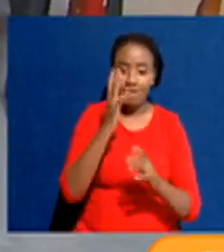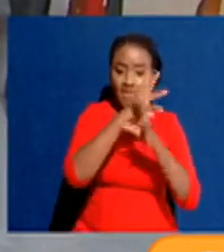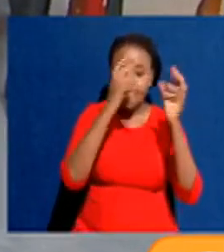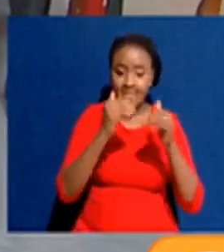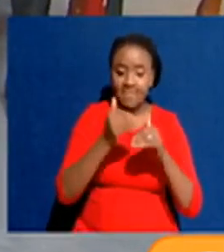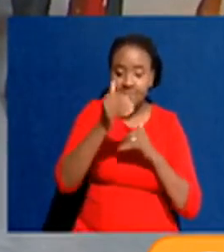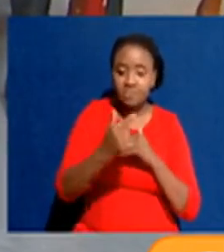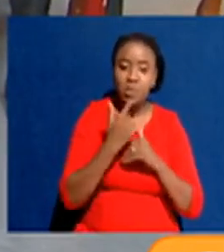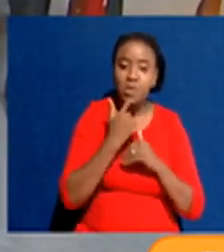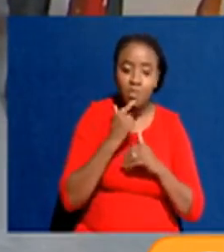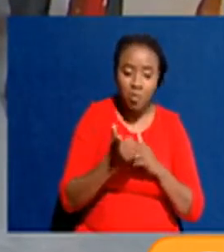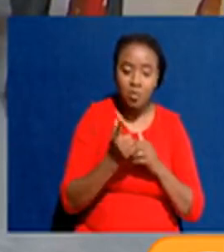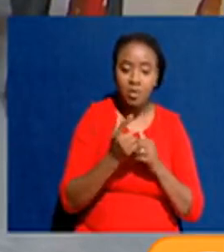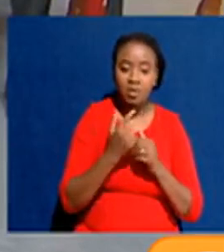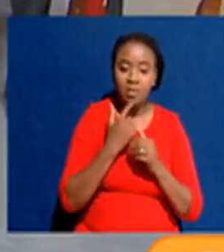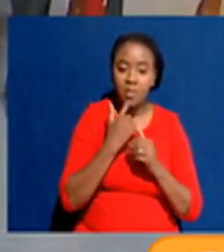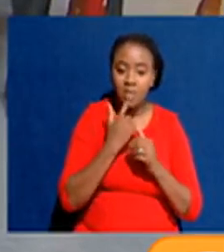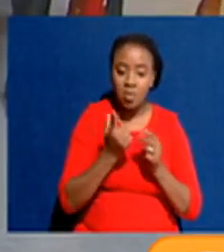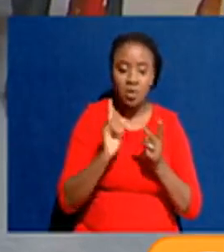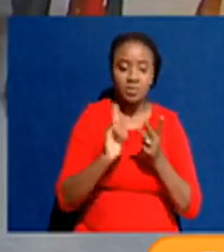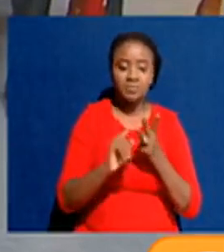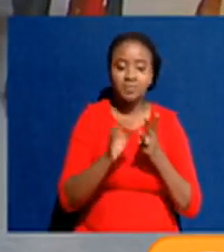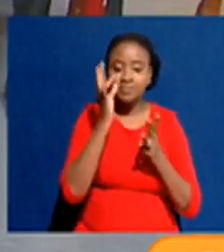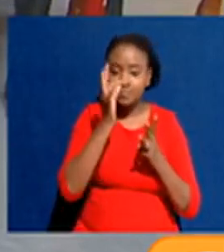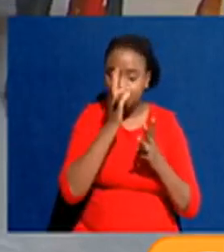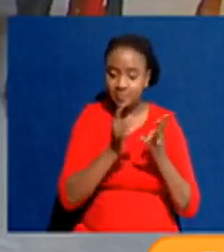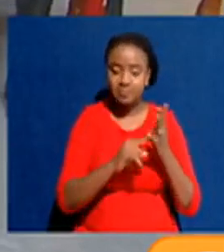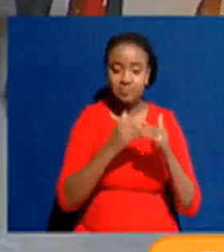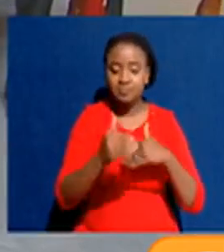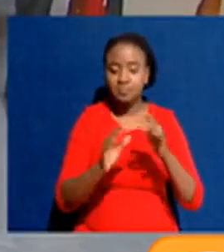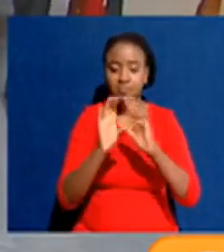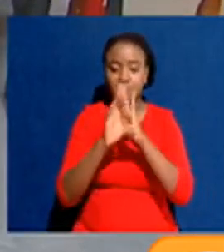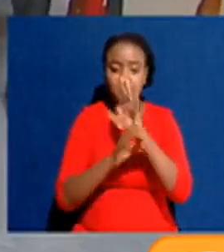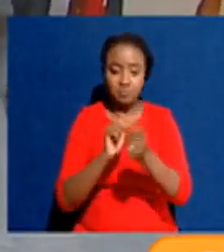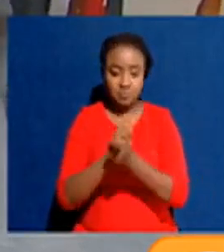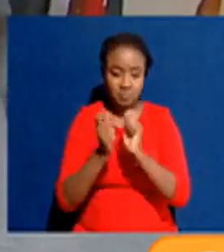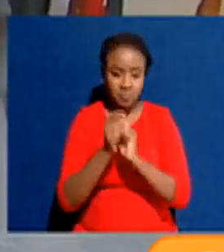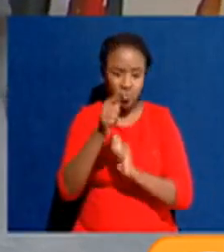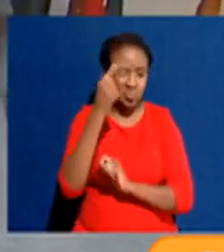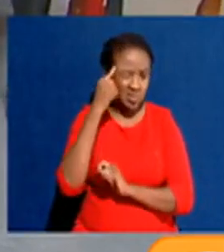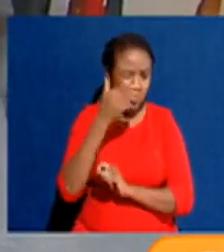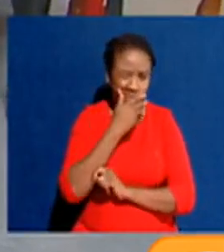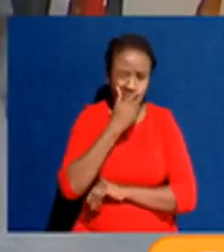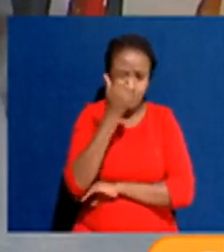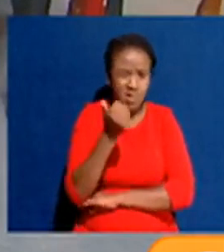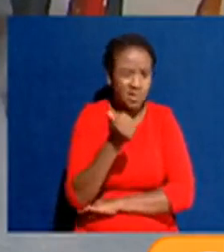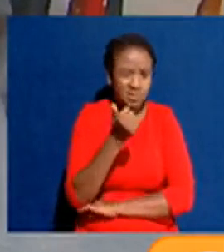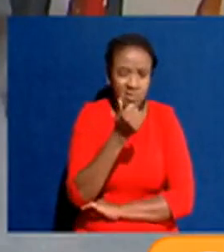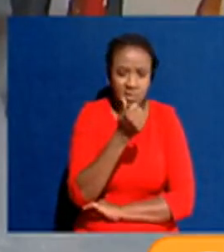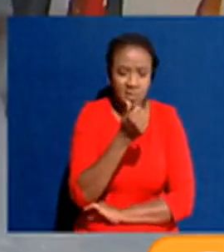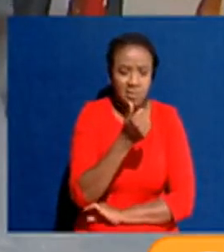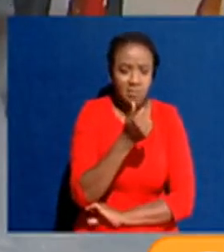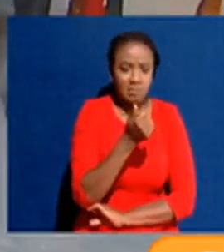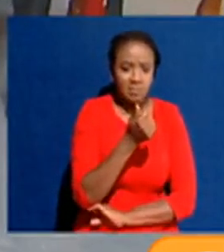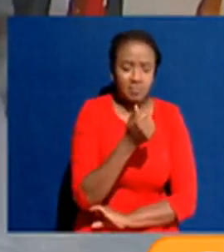Arab Moi, even bits of Kibaki up until the constitution changed. Should we have remained